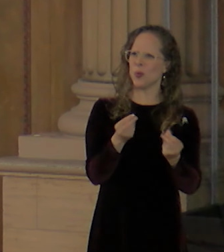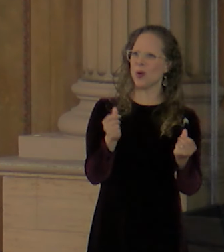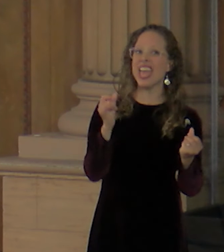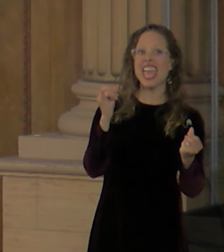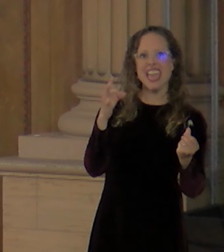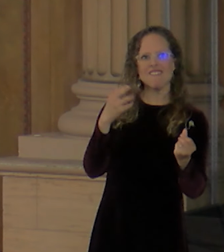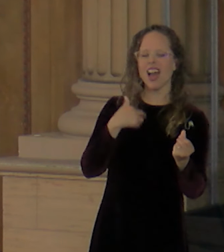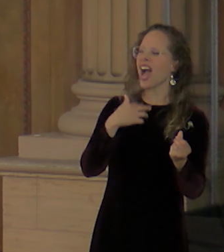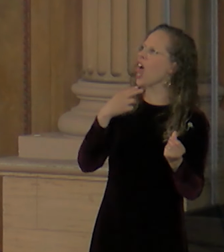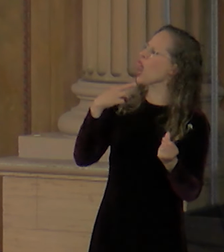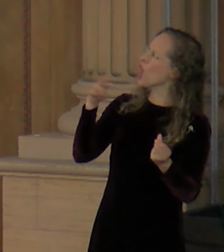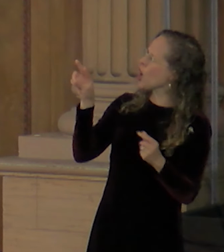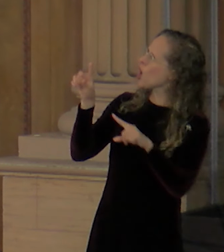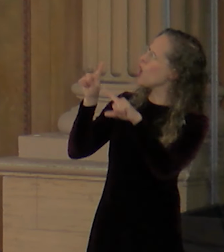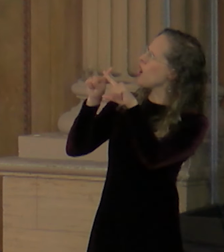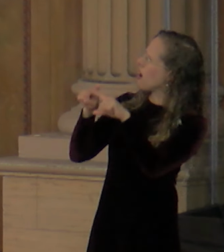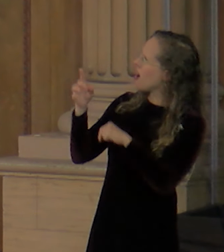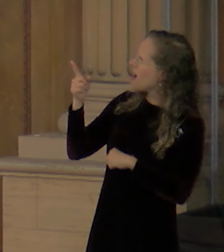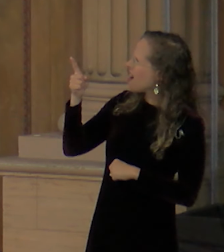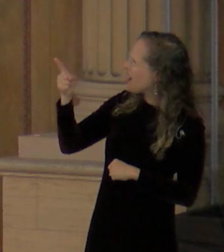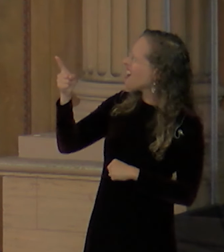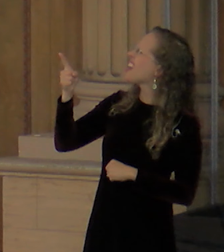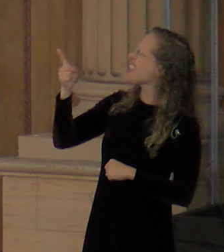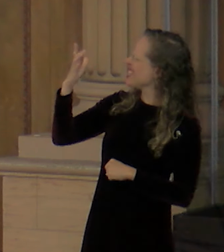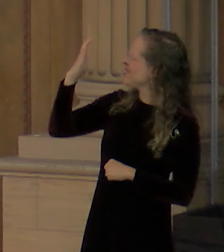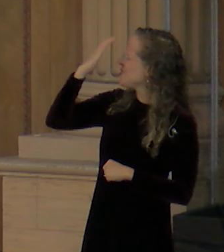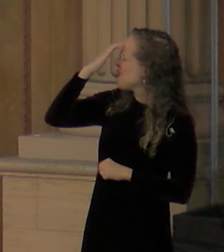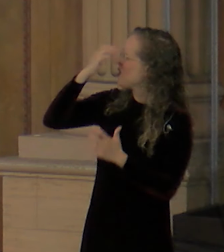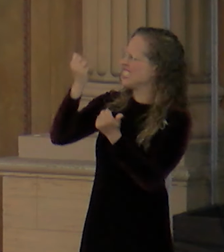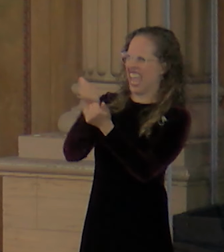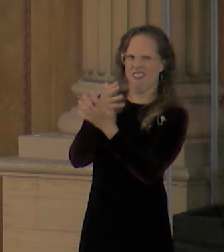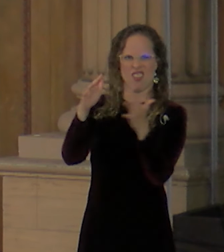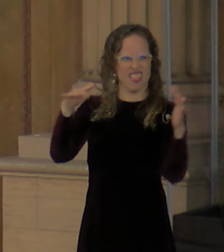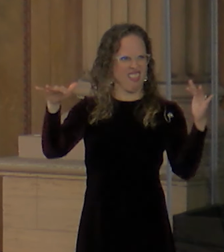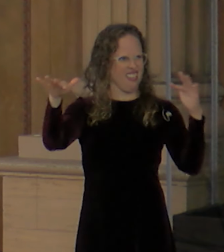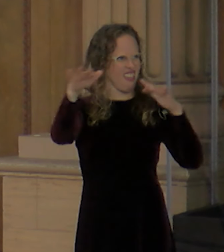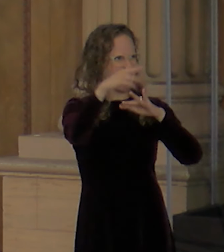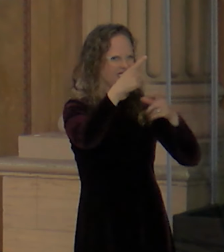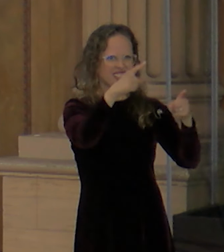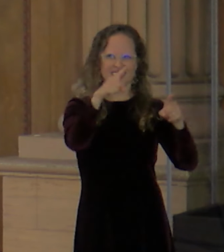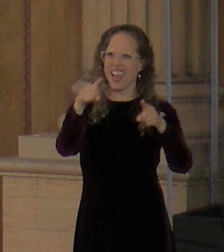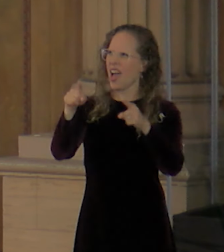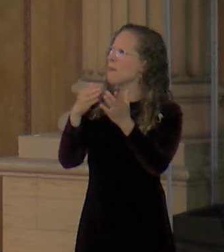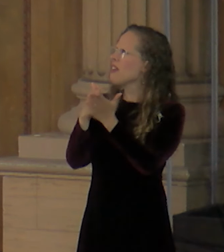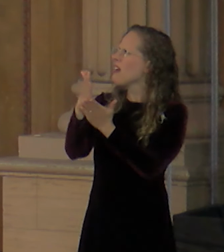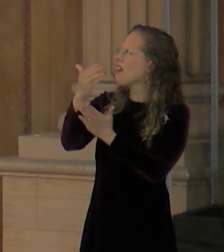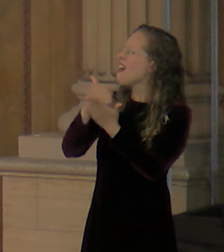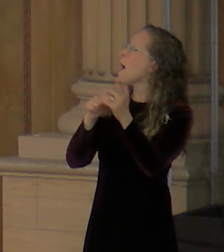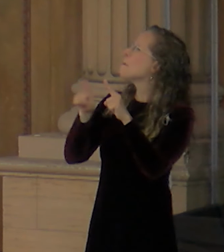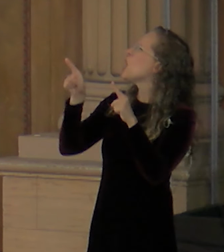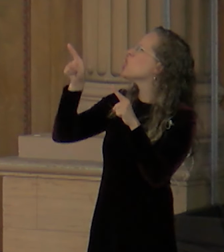If I could look to this Father who knows evil better than I do, but is reeling it in with a smile on his face,